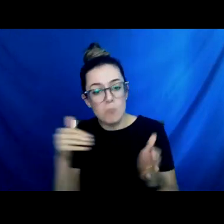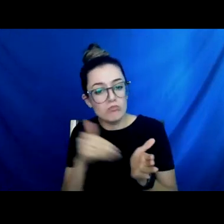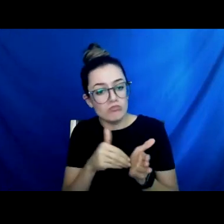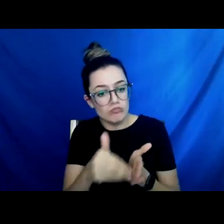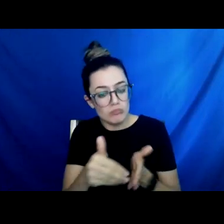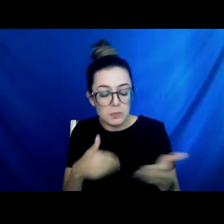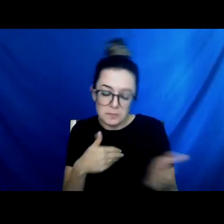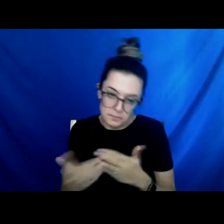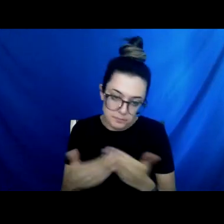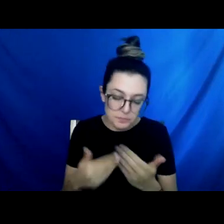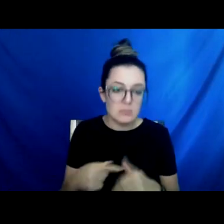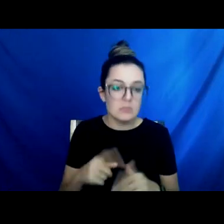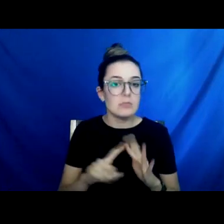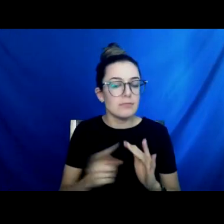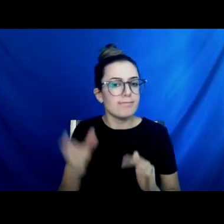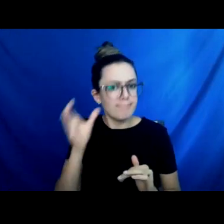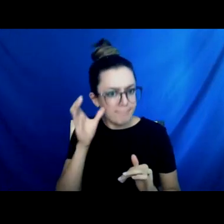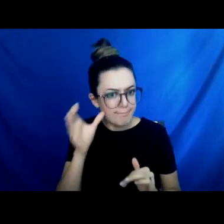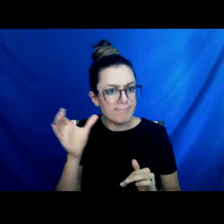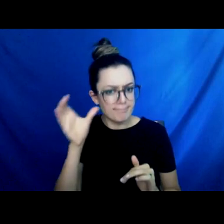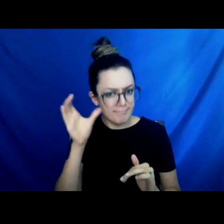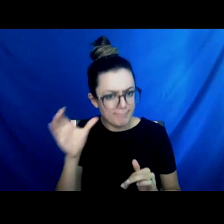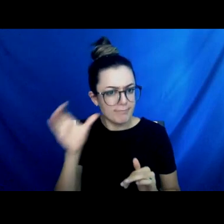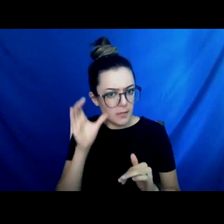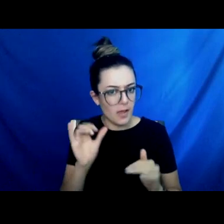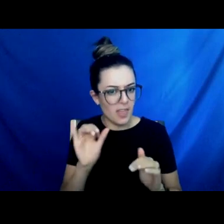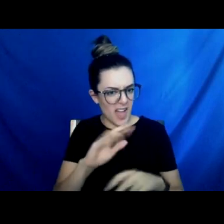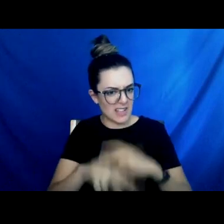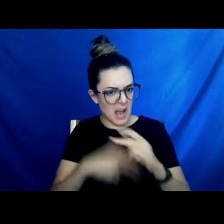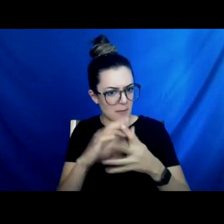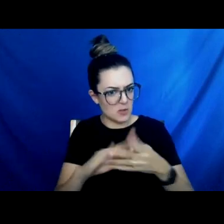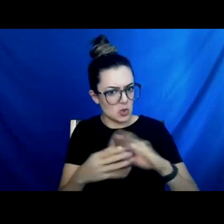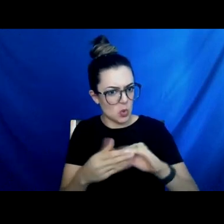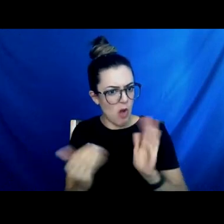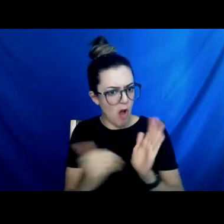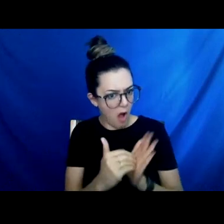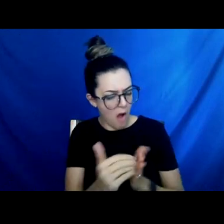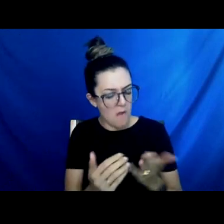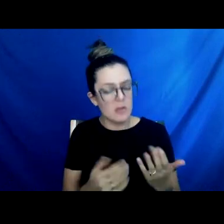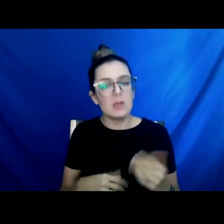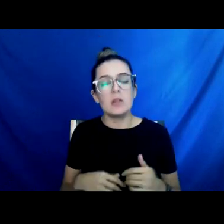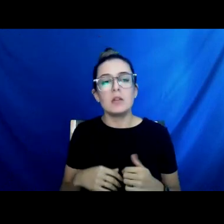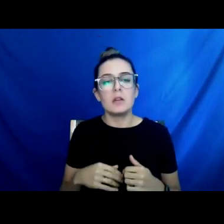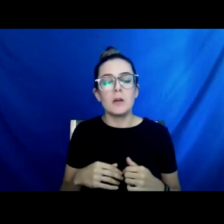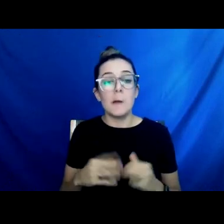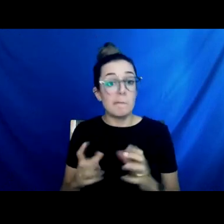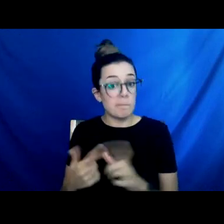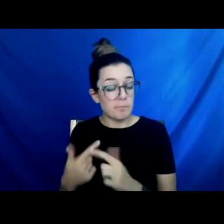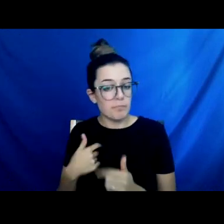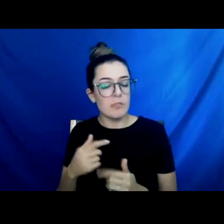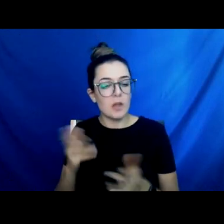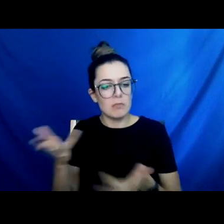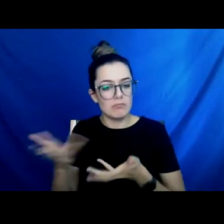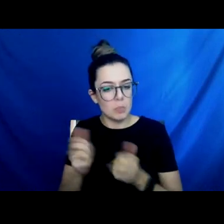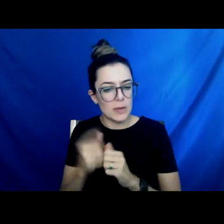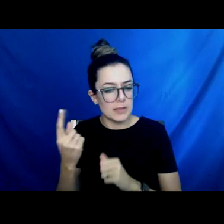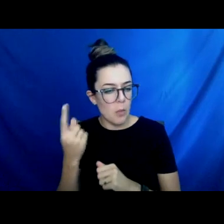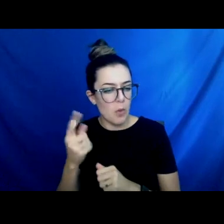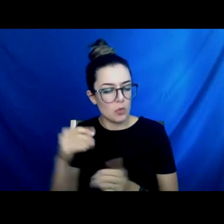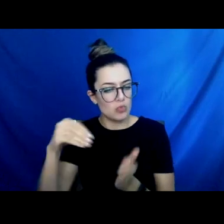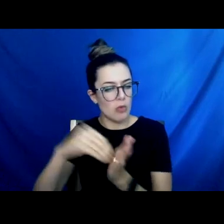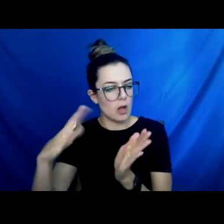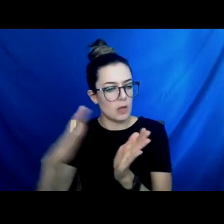hearing more reports of that. And then I spoke to someone who had documented rape in war, and I think it was